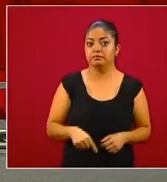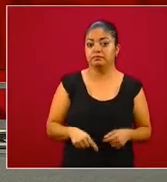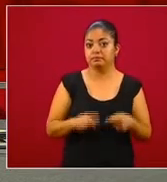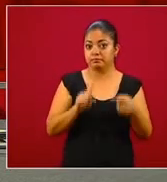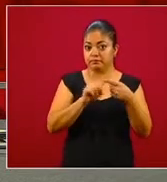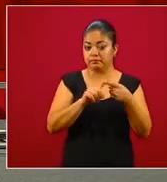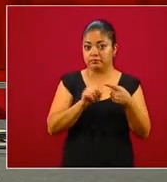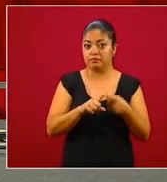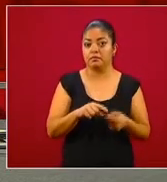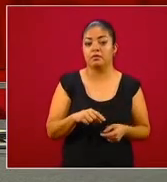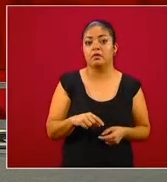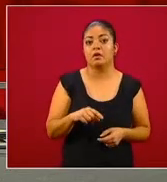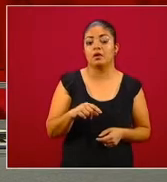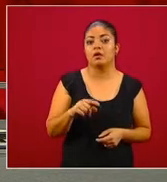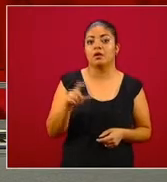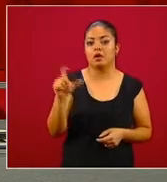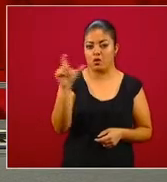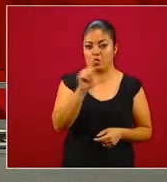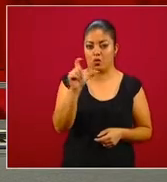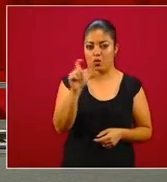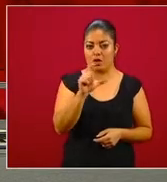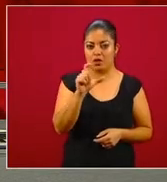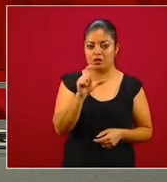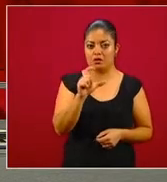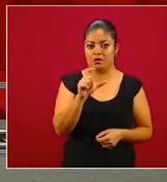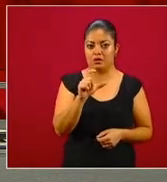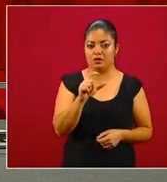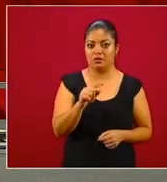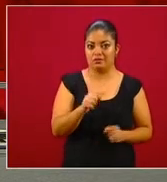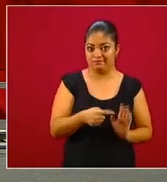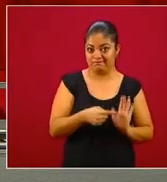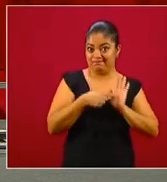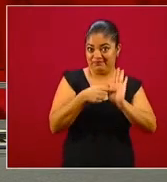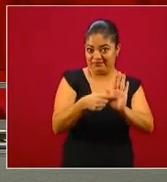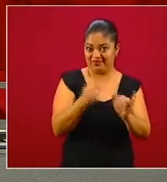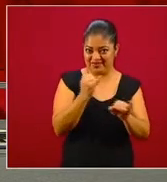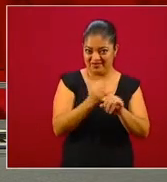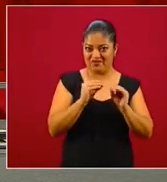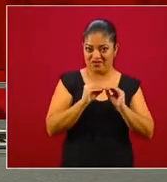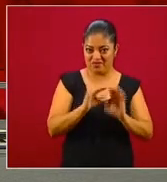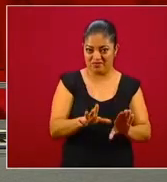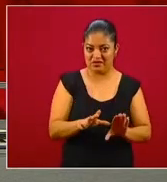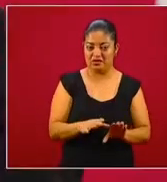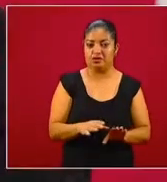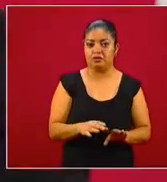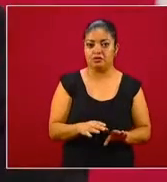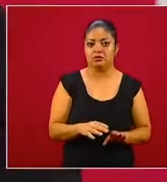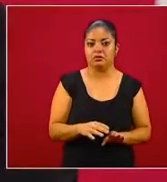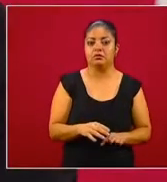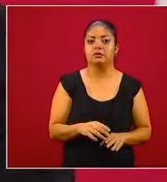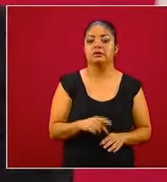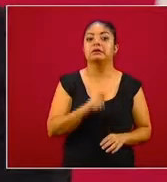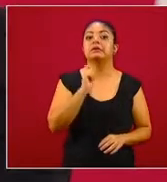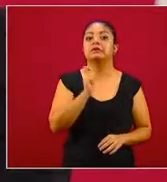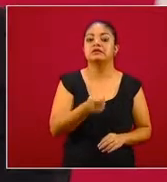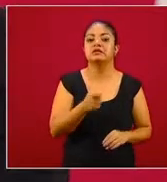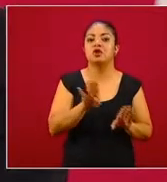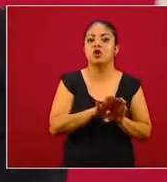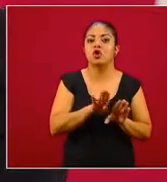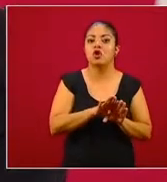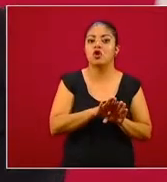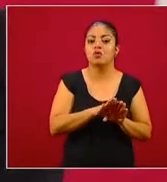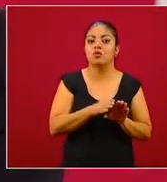one is because presenta una información como when esta, we show information like vamos a this, it tells transitar you that we are eventualmente a going to